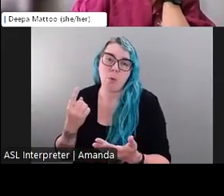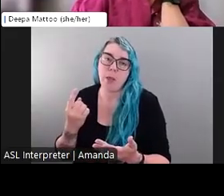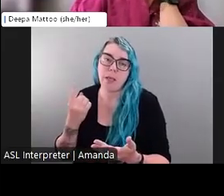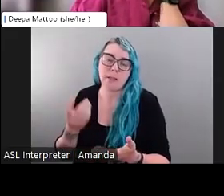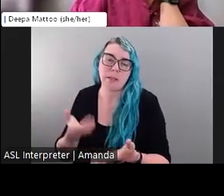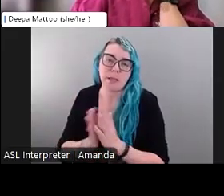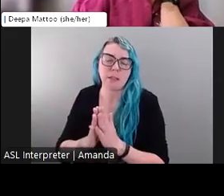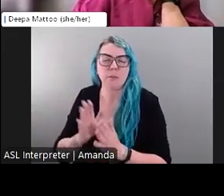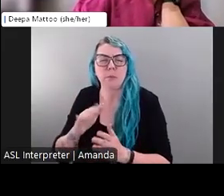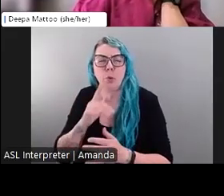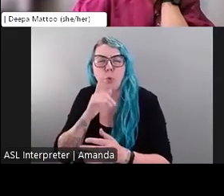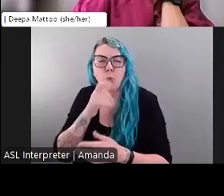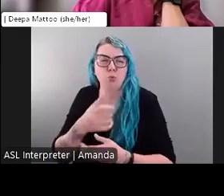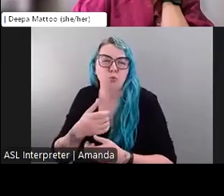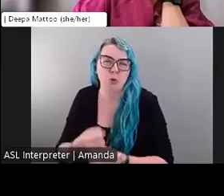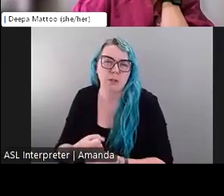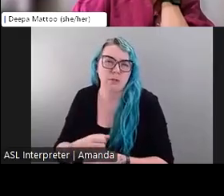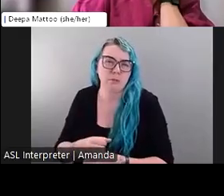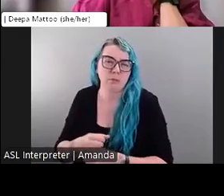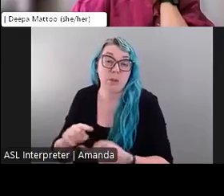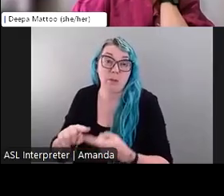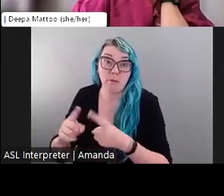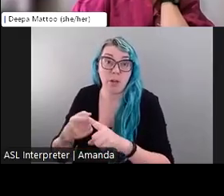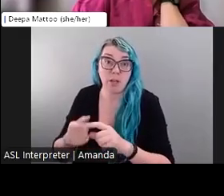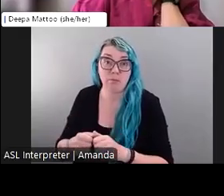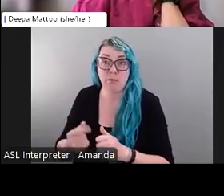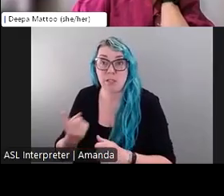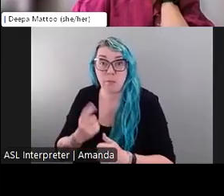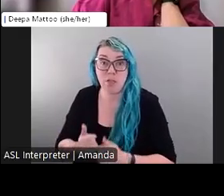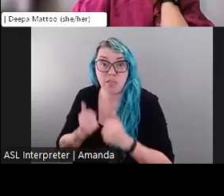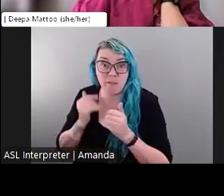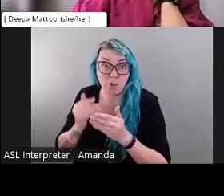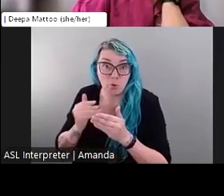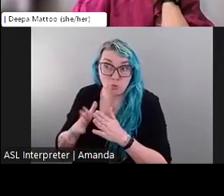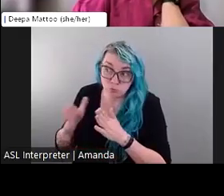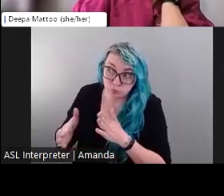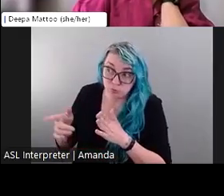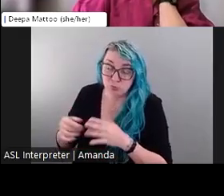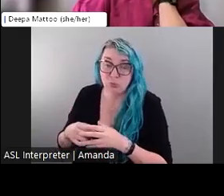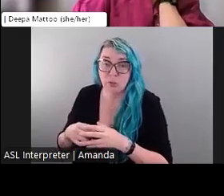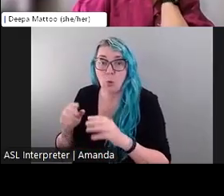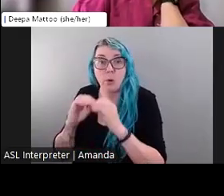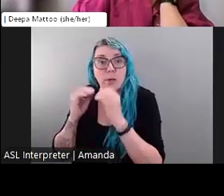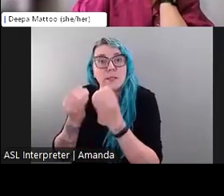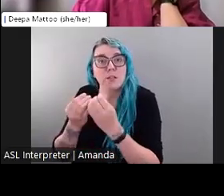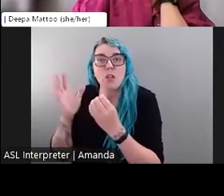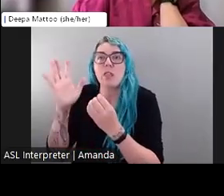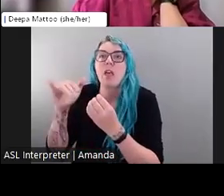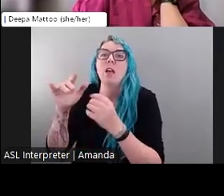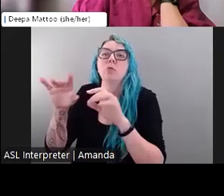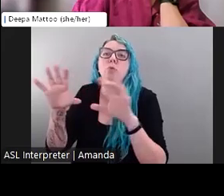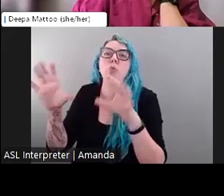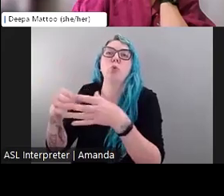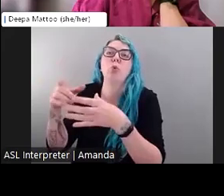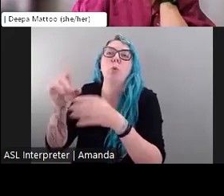neighbor, or an organization who you could speak with, and also who could